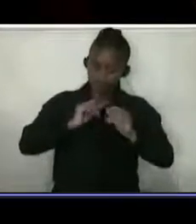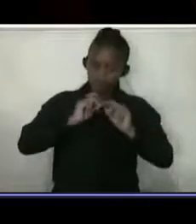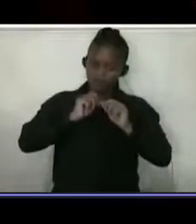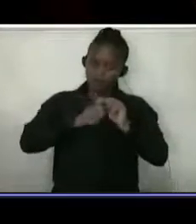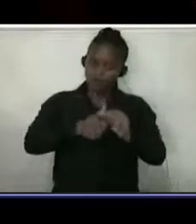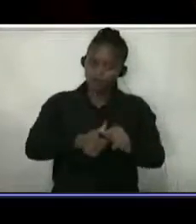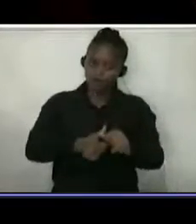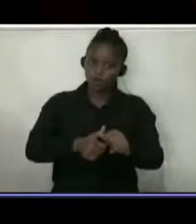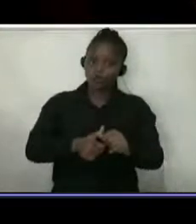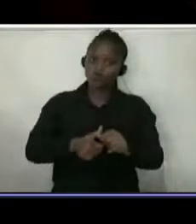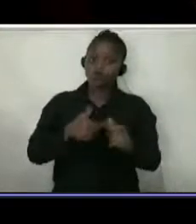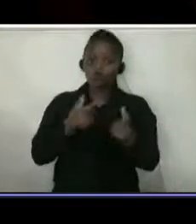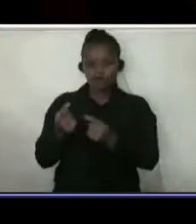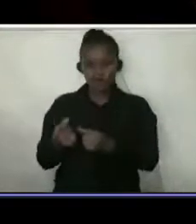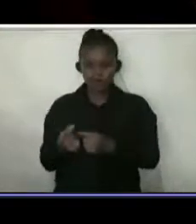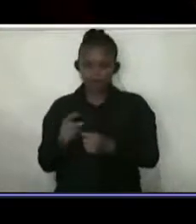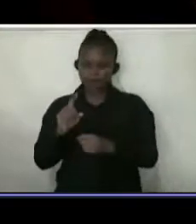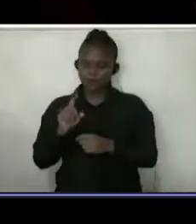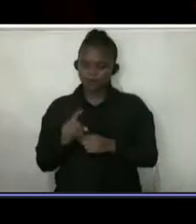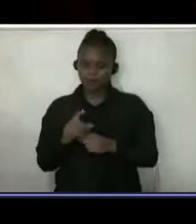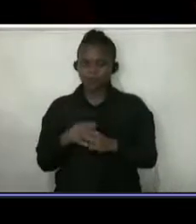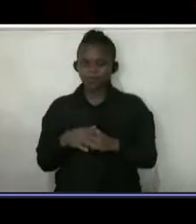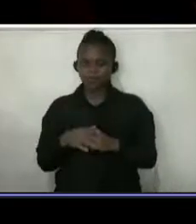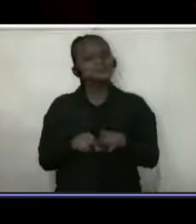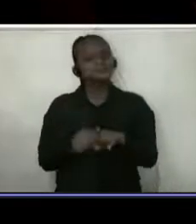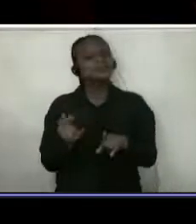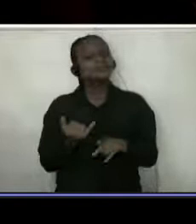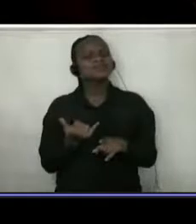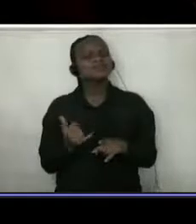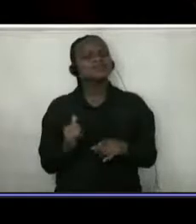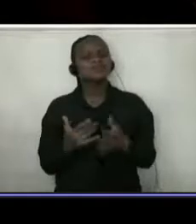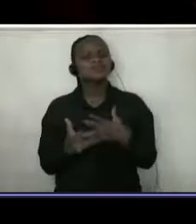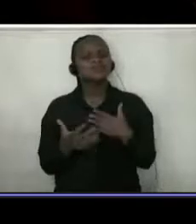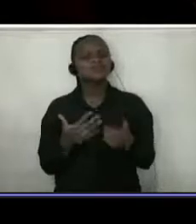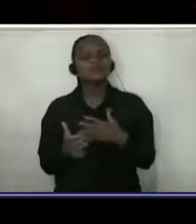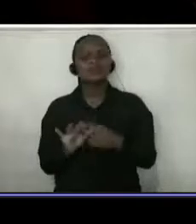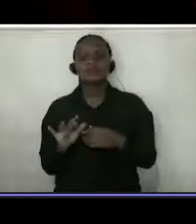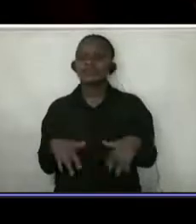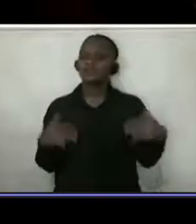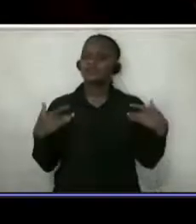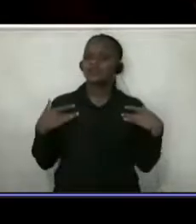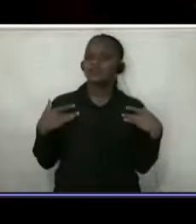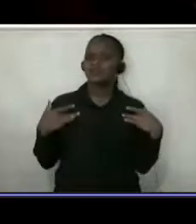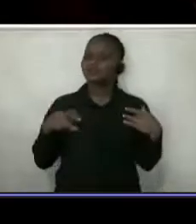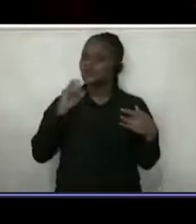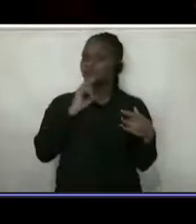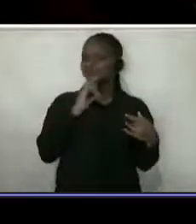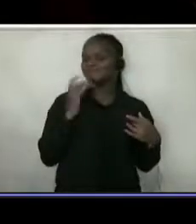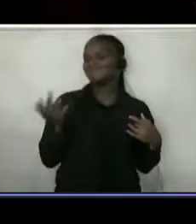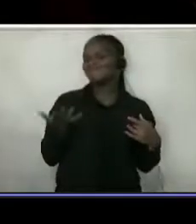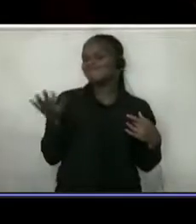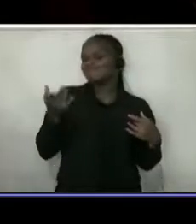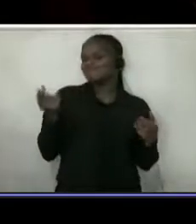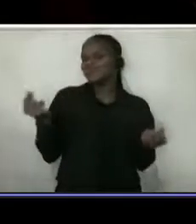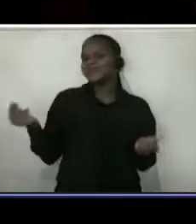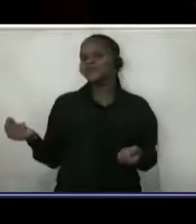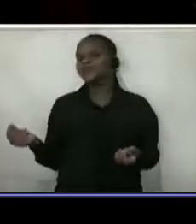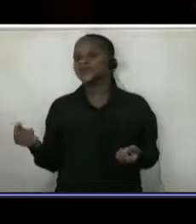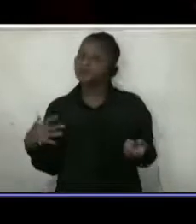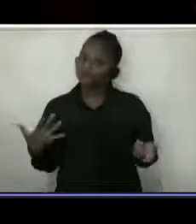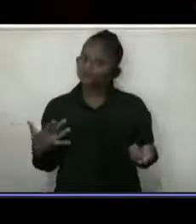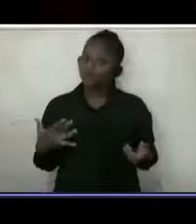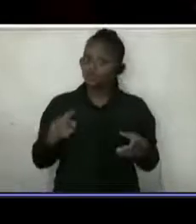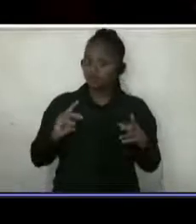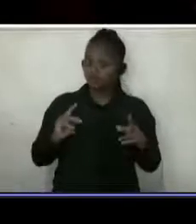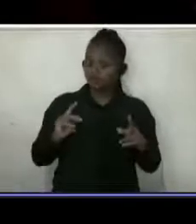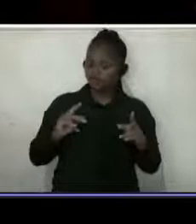can be, like anything in life, misused, this check and balance is vital for the protection of our people, our rights and for the functioning